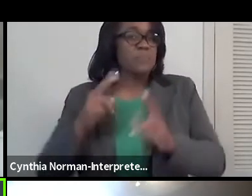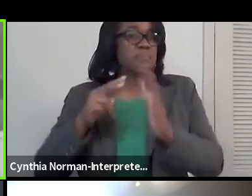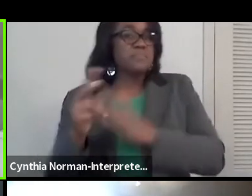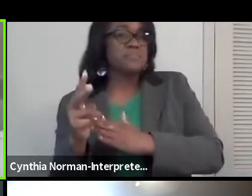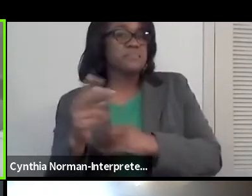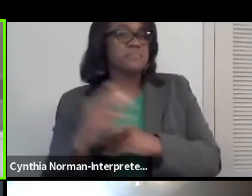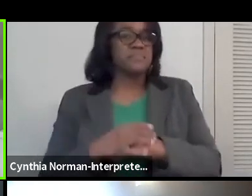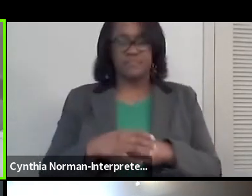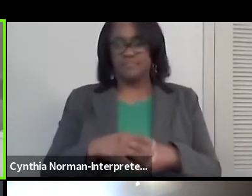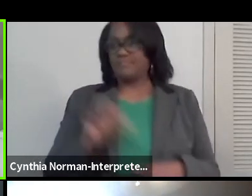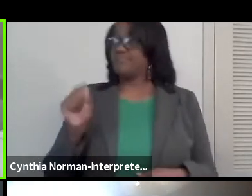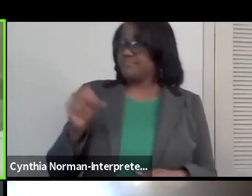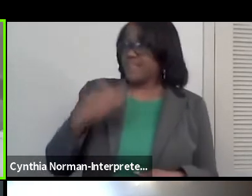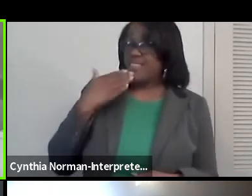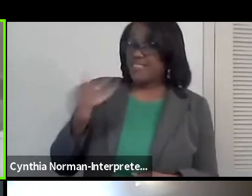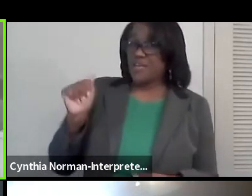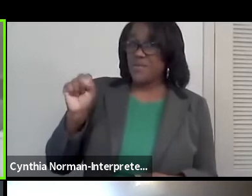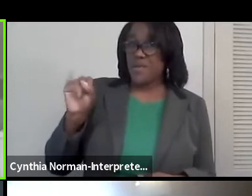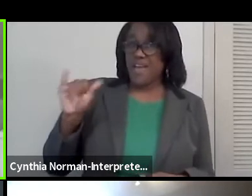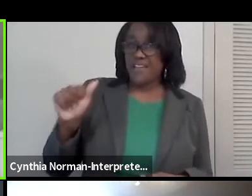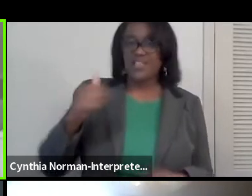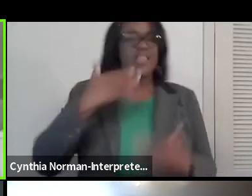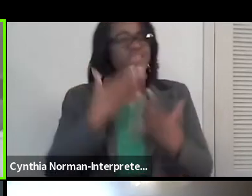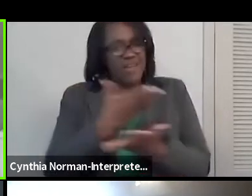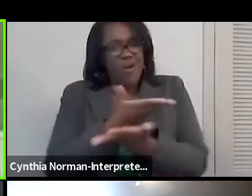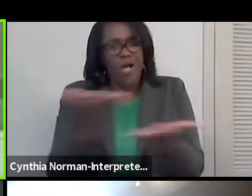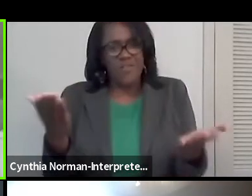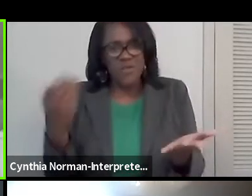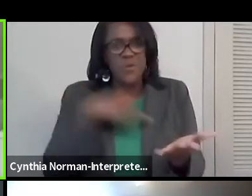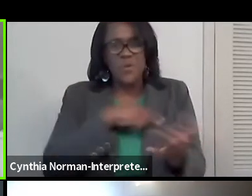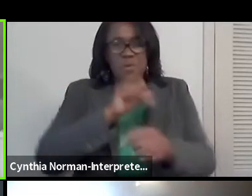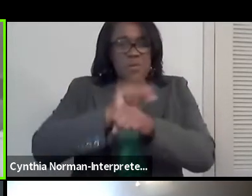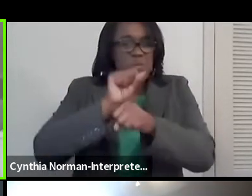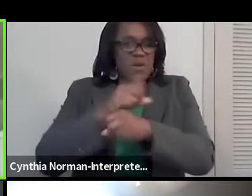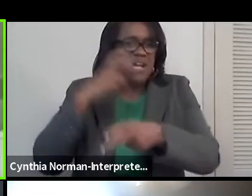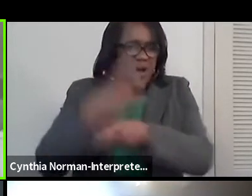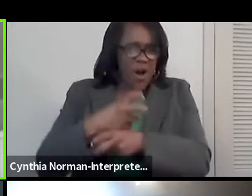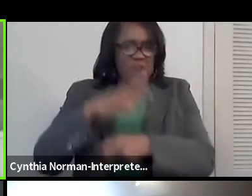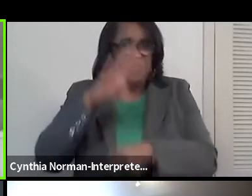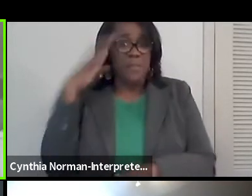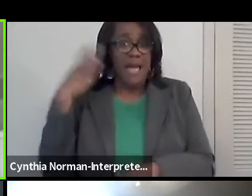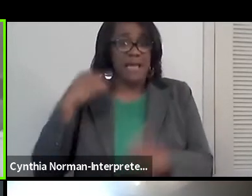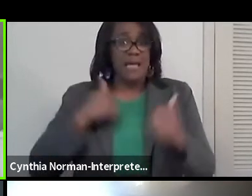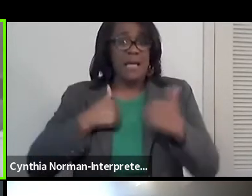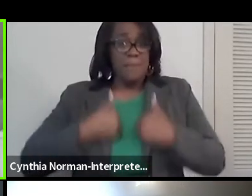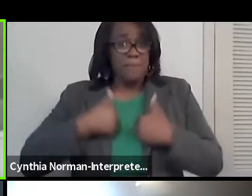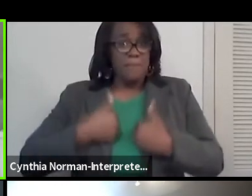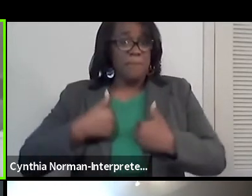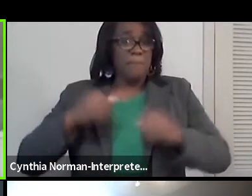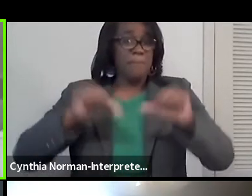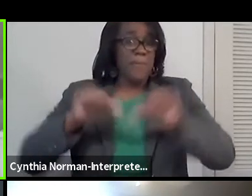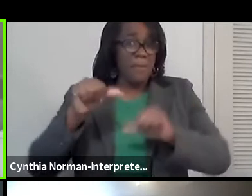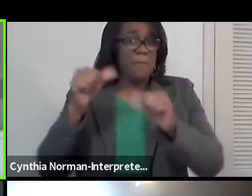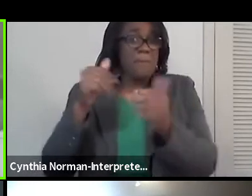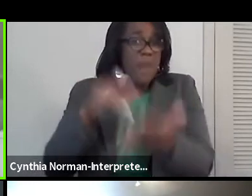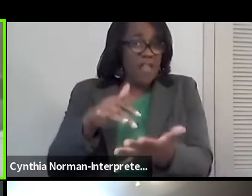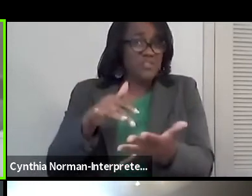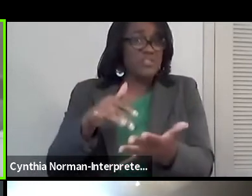Yeah, thanks, Asia. Thank you all. We've all been working so hard on Black Mammalogists Week, and we really hope that we can connect with everybody